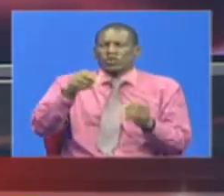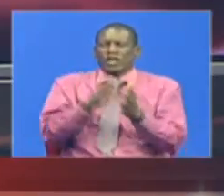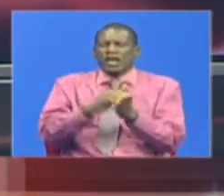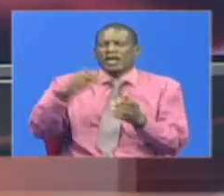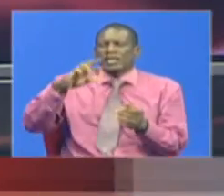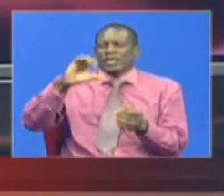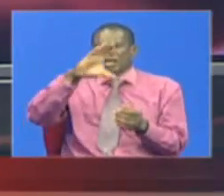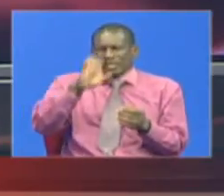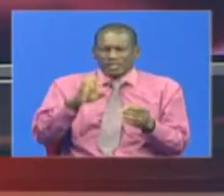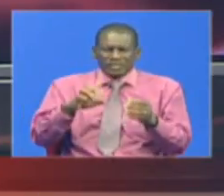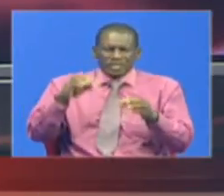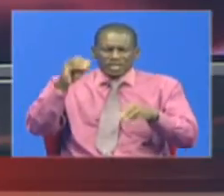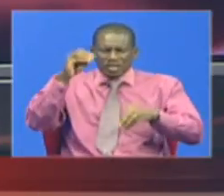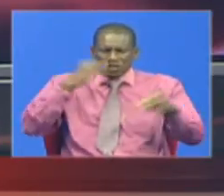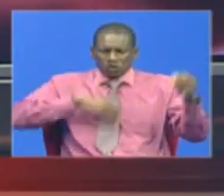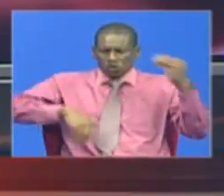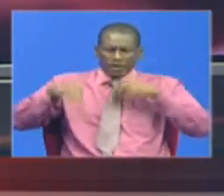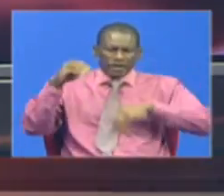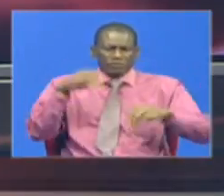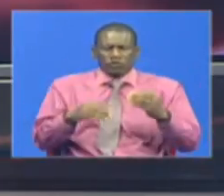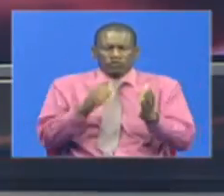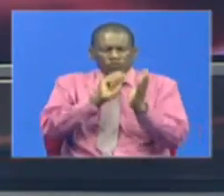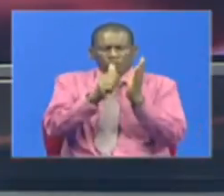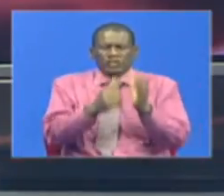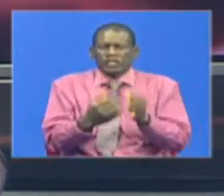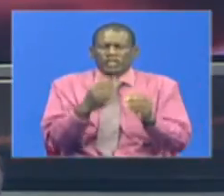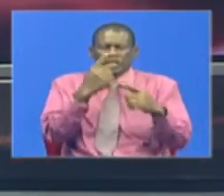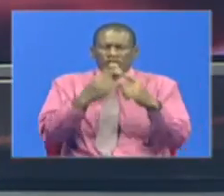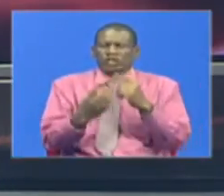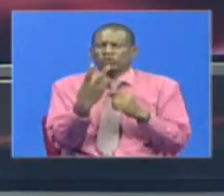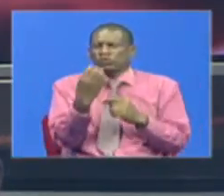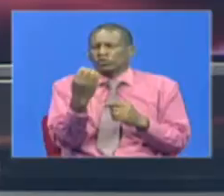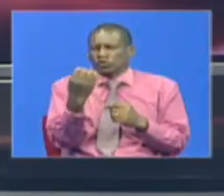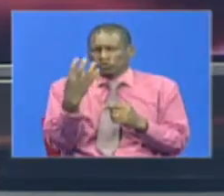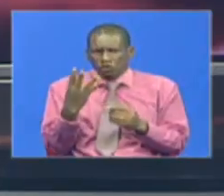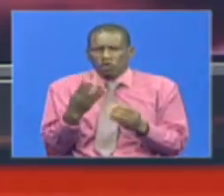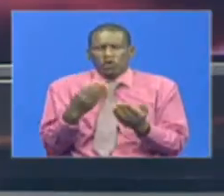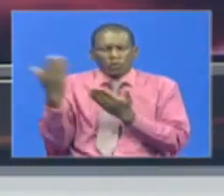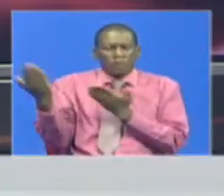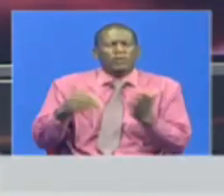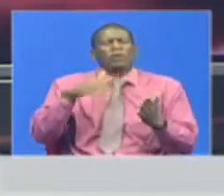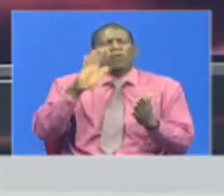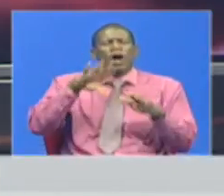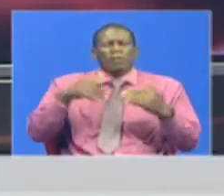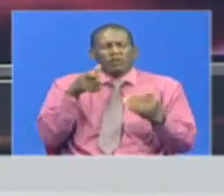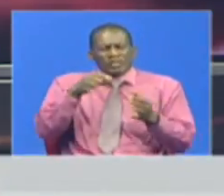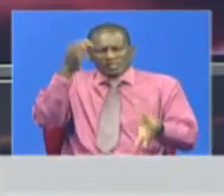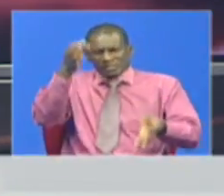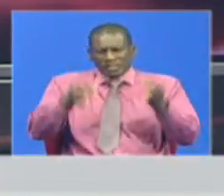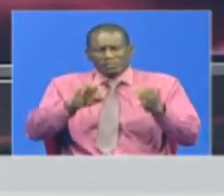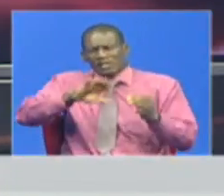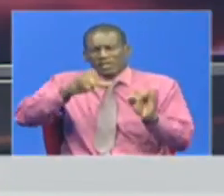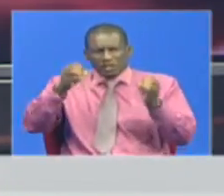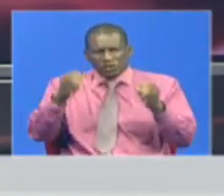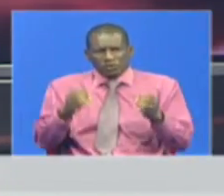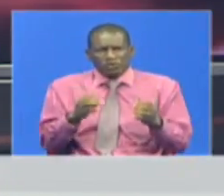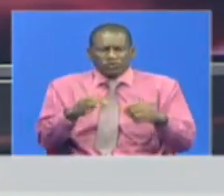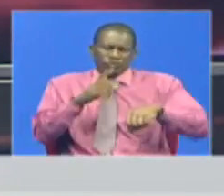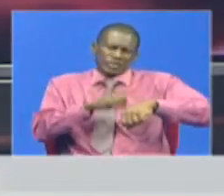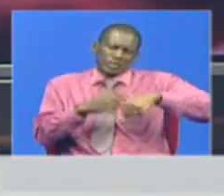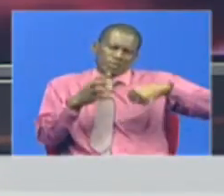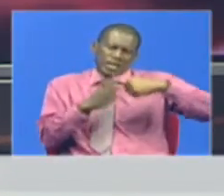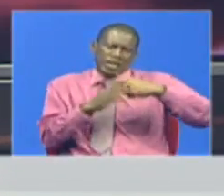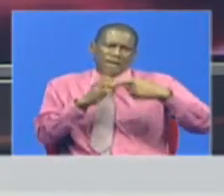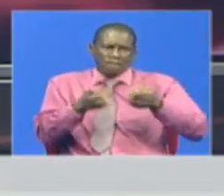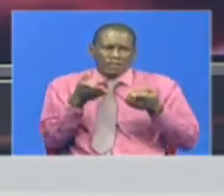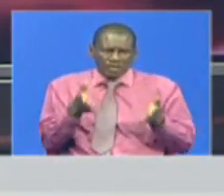mwaka 2004. Kwa hivyo tutakuwa tukiwaletieni mengi tu kuhusiana na hayo ambayo atakuwa ametolewa katika hukumu hiyo katika taarifa zetu za mwendo wa saa 3, lakini kwa sasa